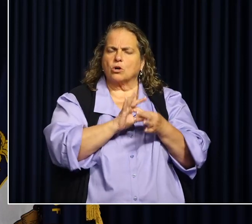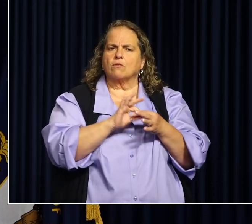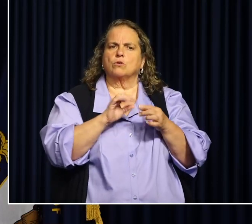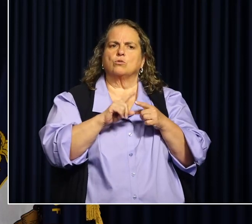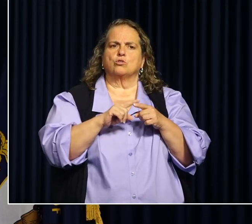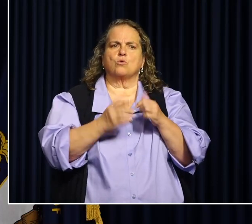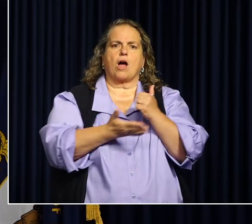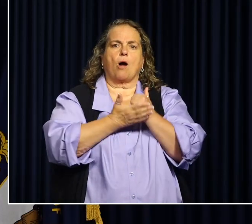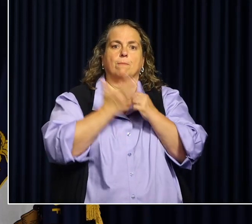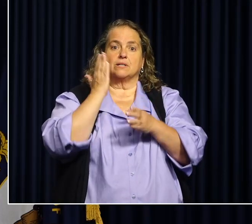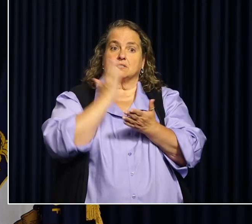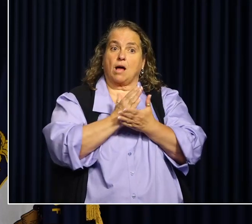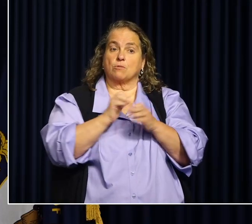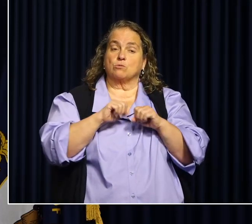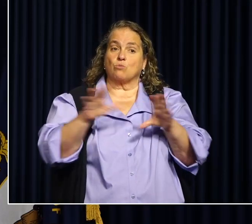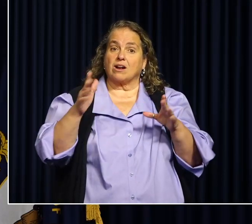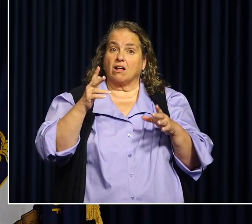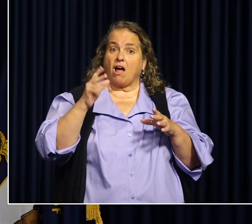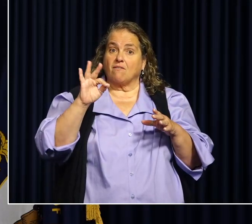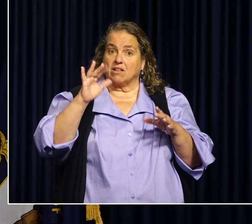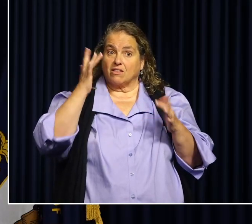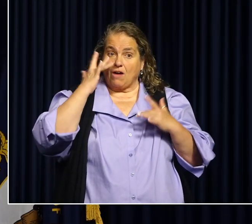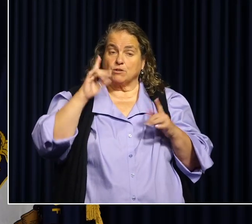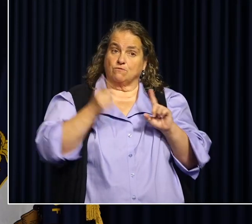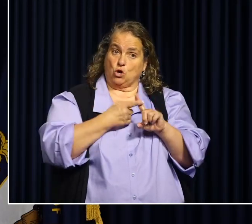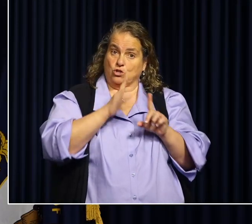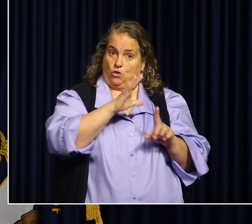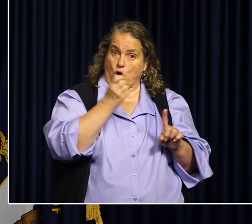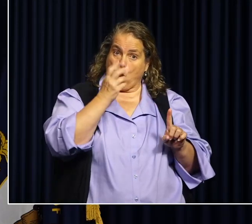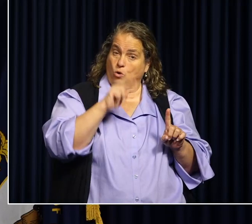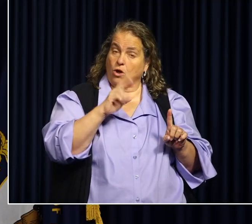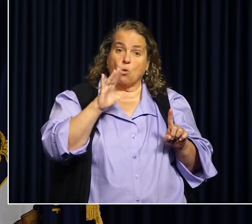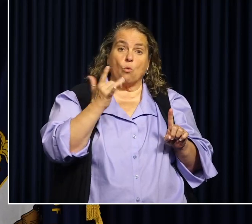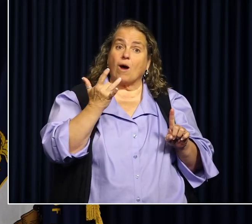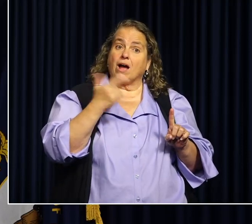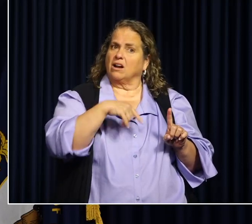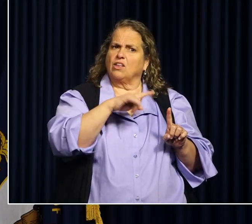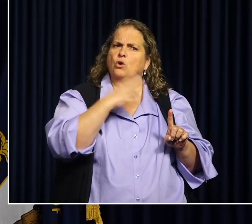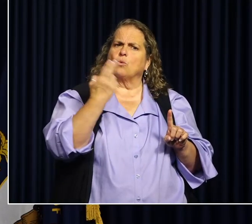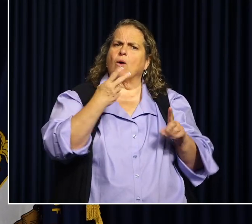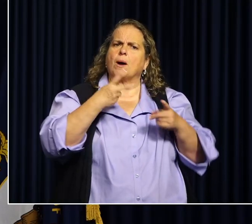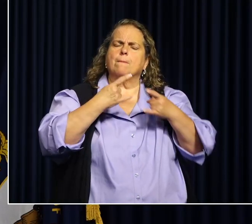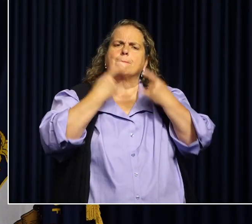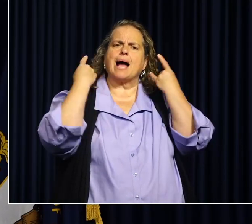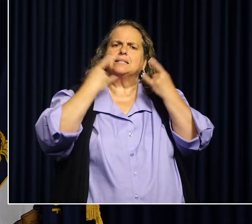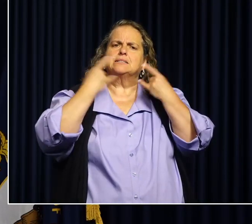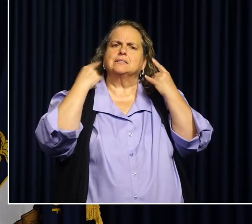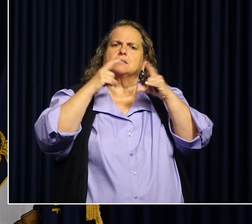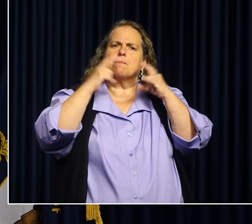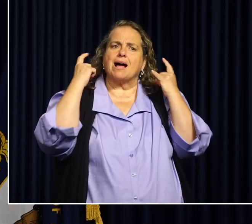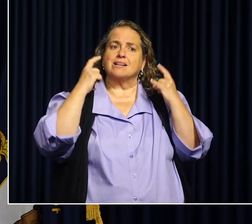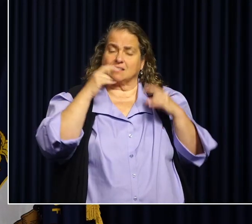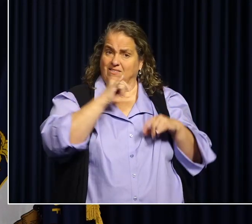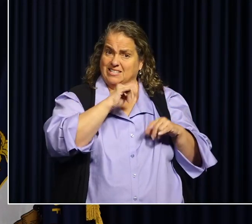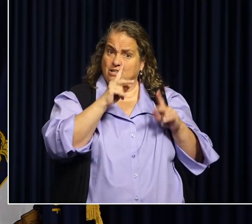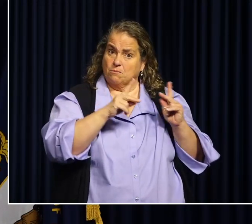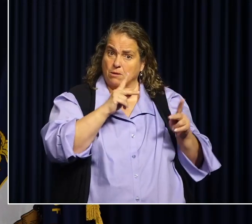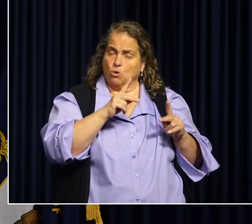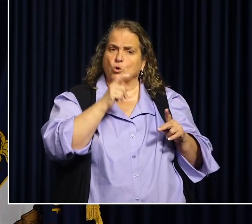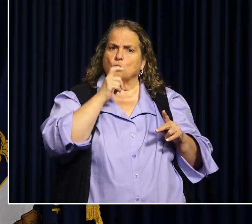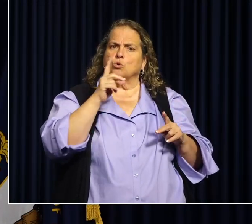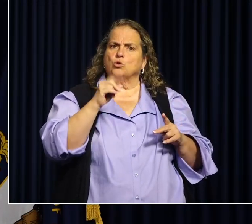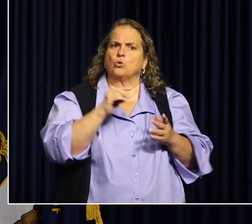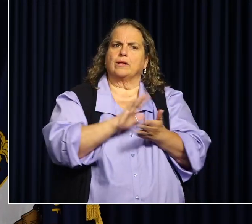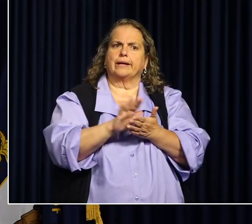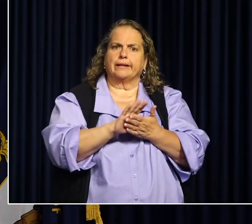stop the spread of the virus first in their own facilities by wearing masks. Most of the time, these are the individuals that do the sanitation.